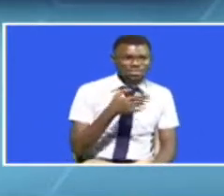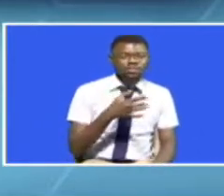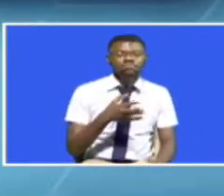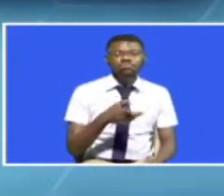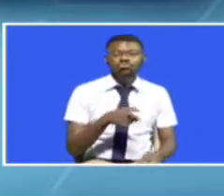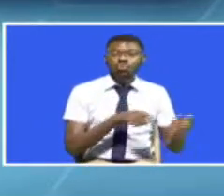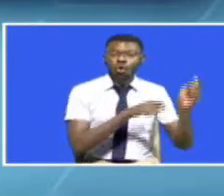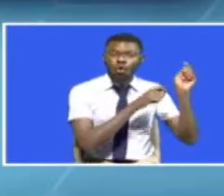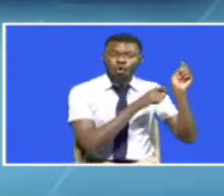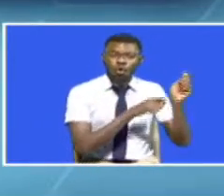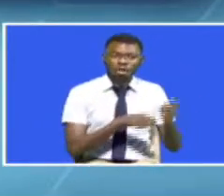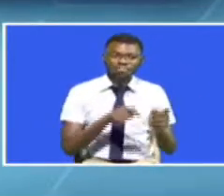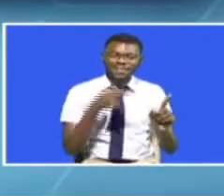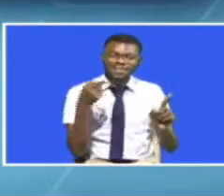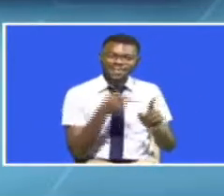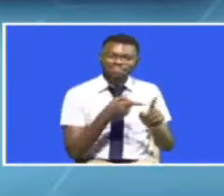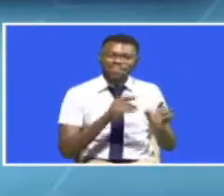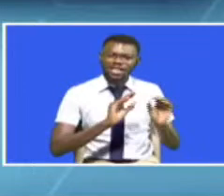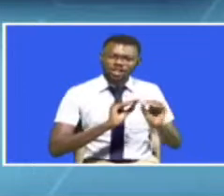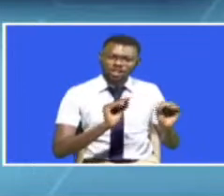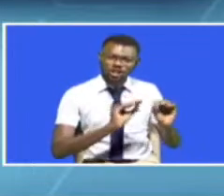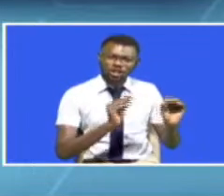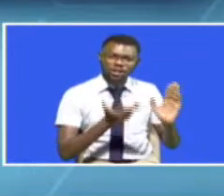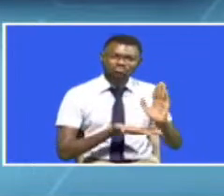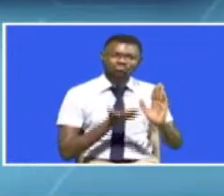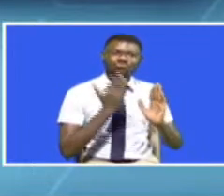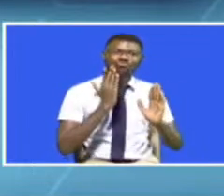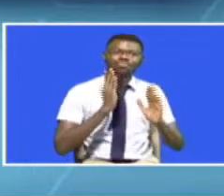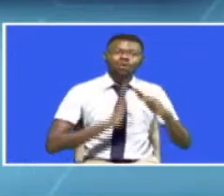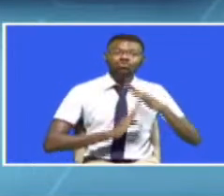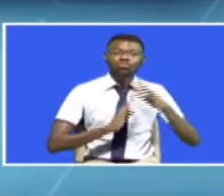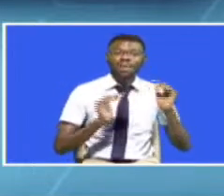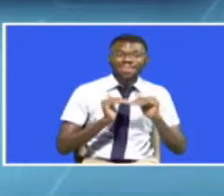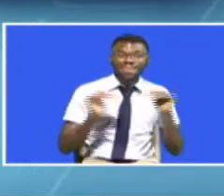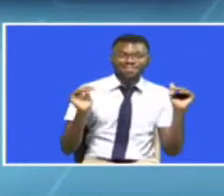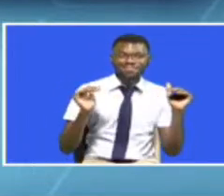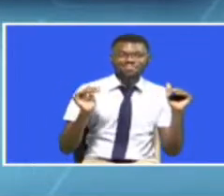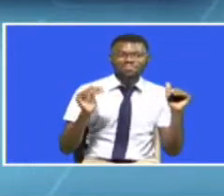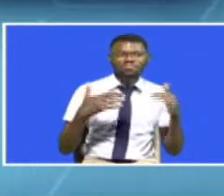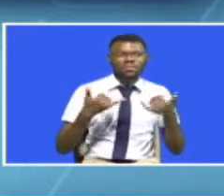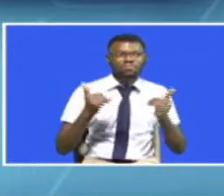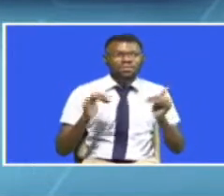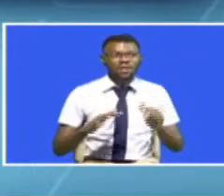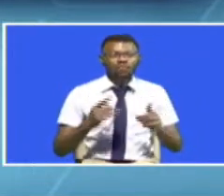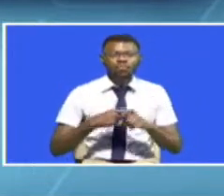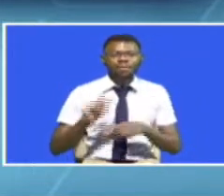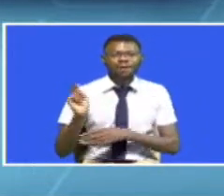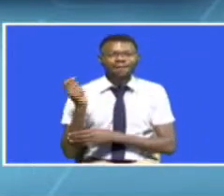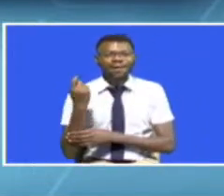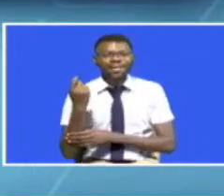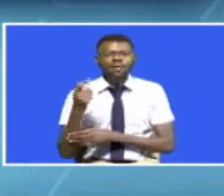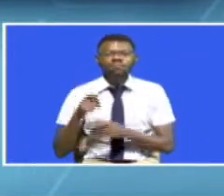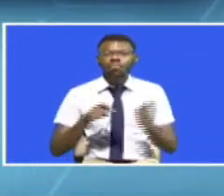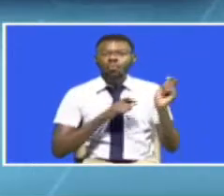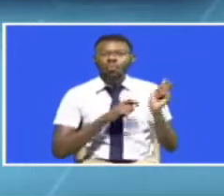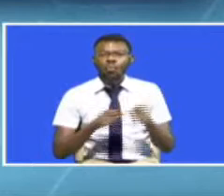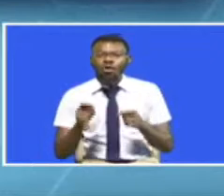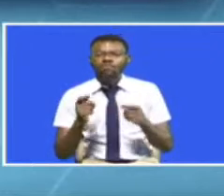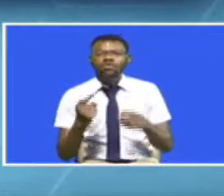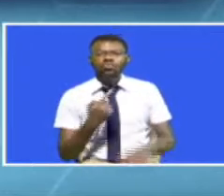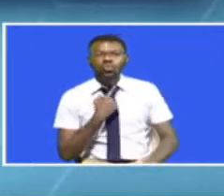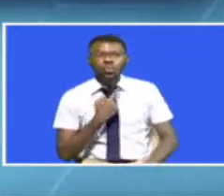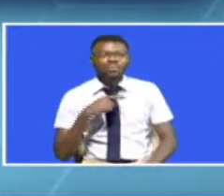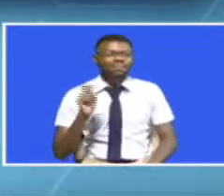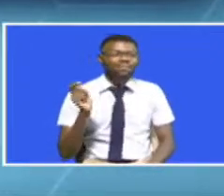towards developing golfers to elite levels. Now, six coaches and 12 players drawn from Kenya Golf Union, Kenya Ladies Golf